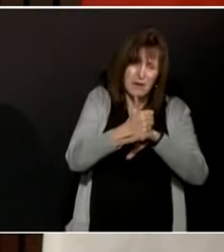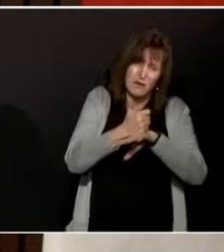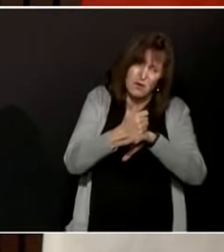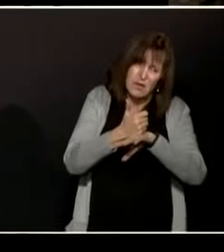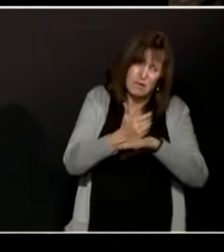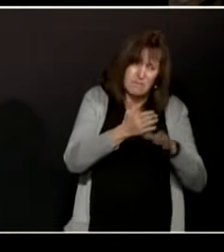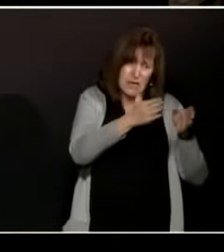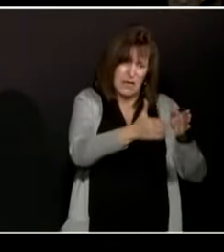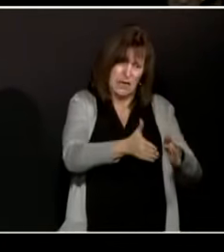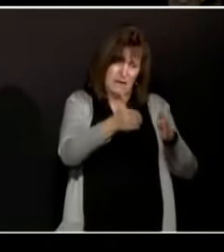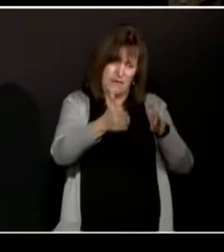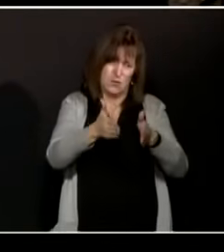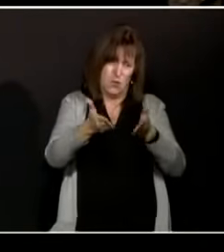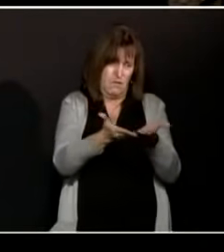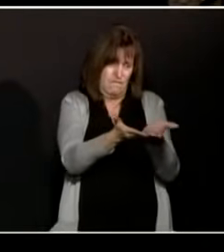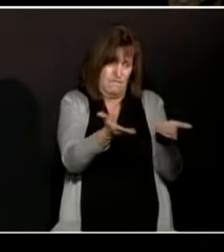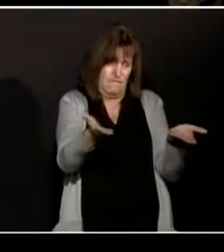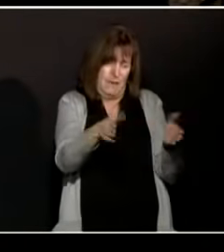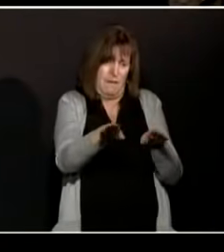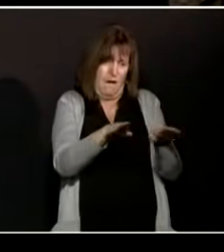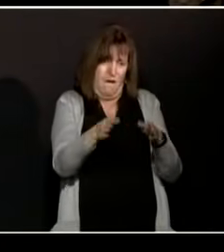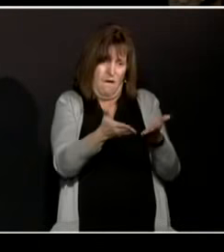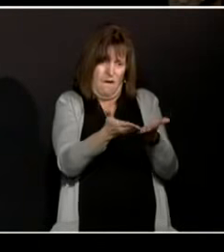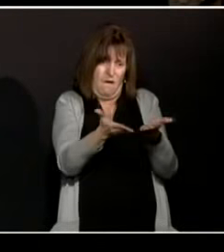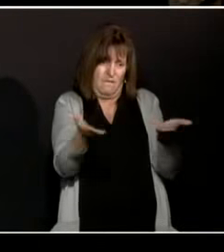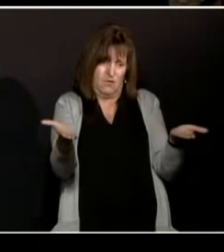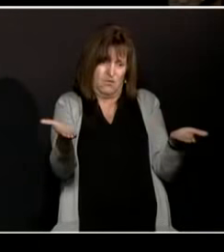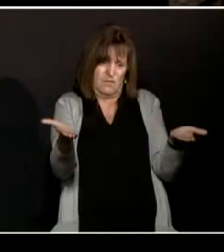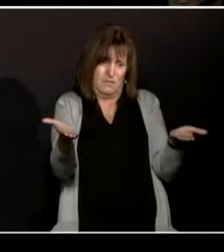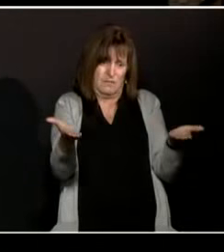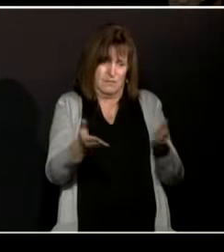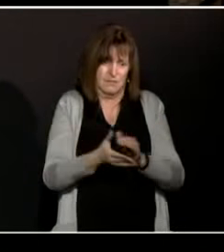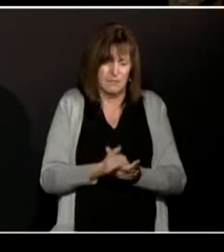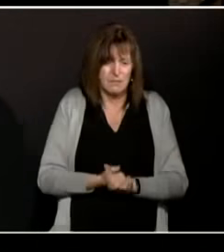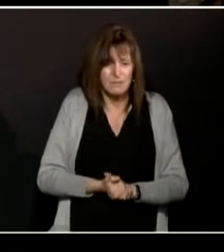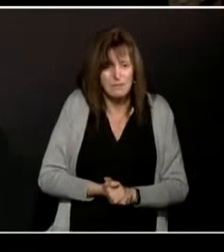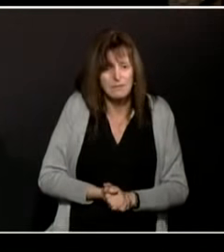Next question. Lorenda Redekop at CBC.